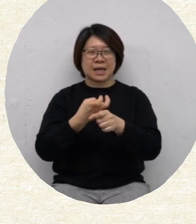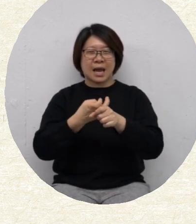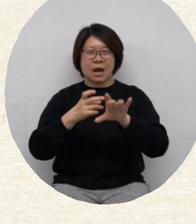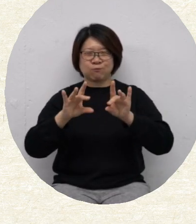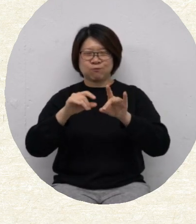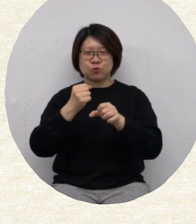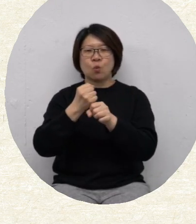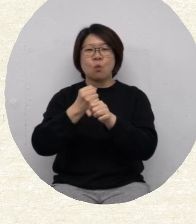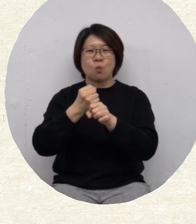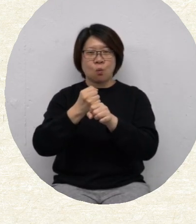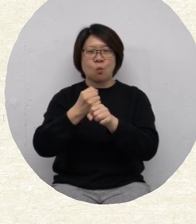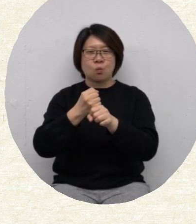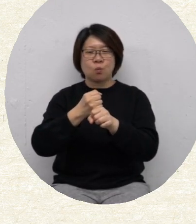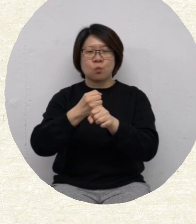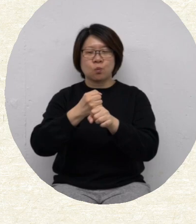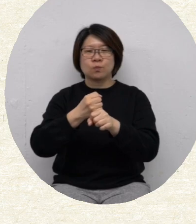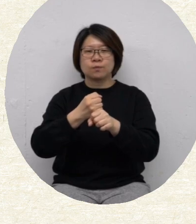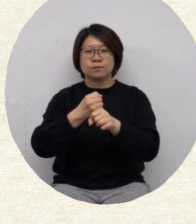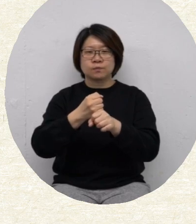into junk mail.